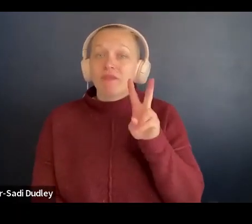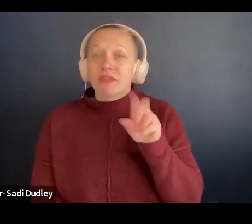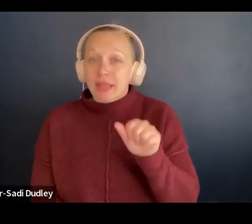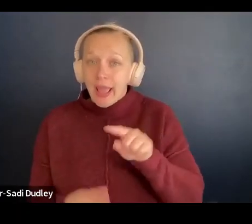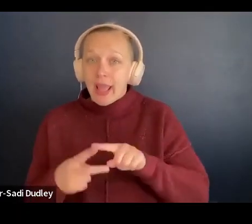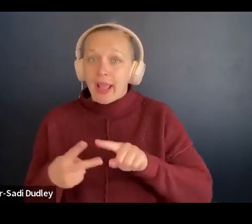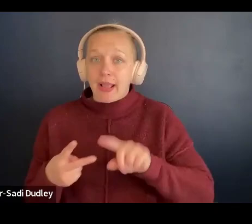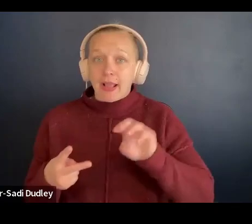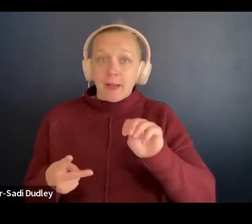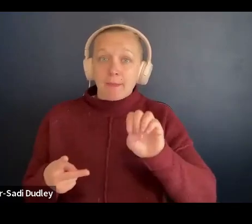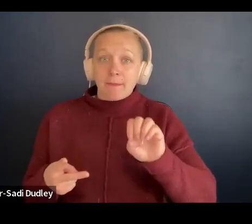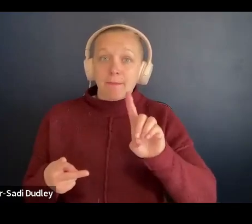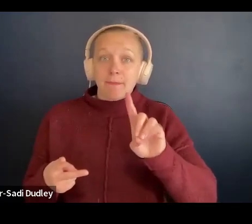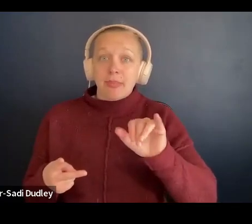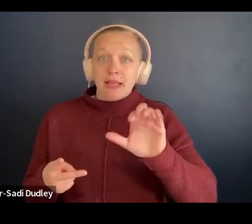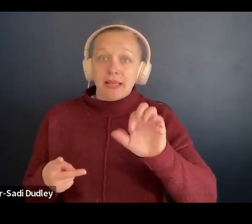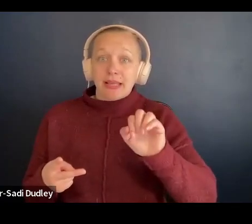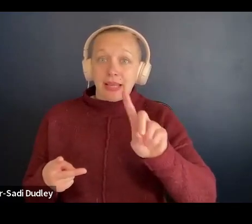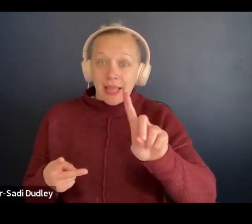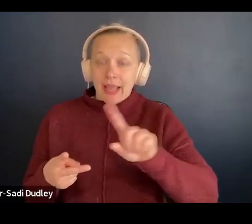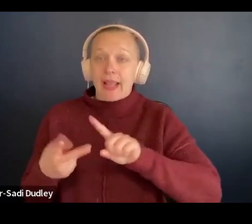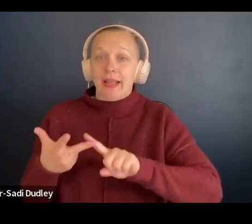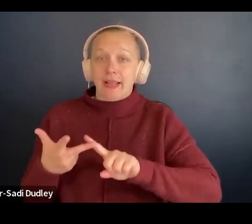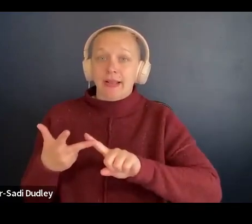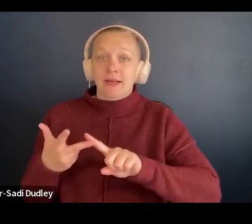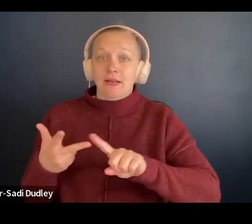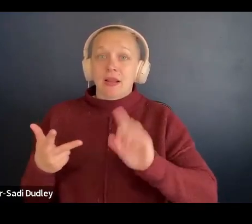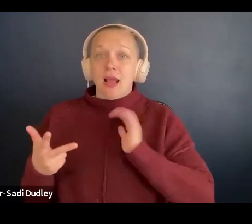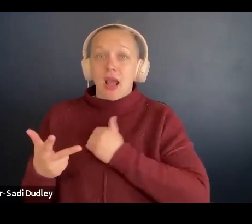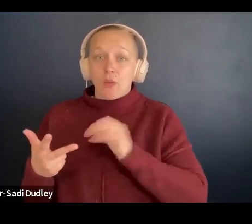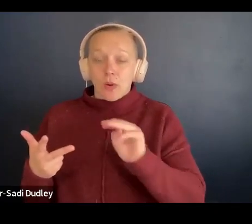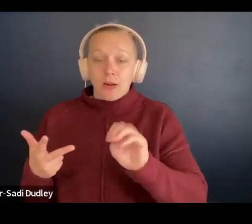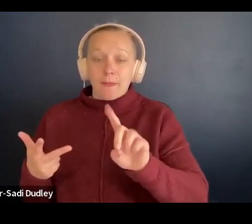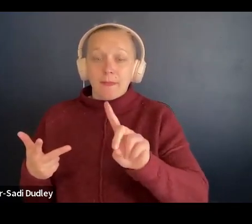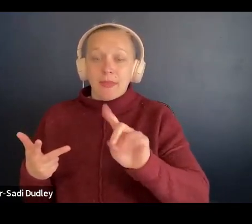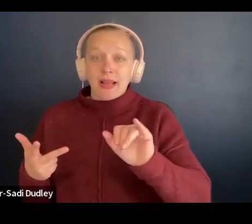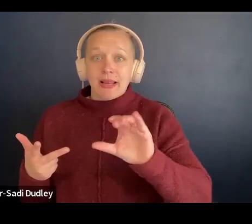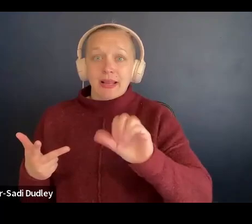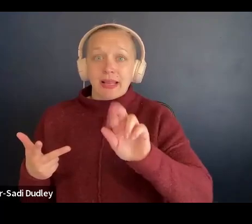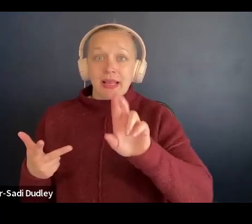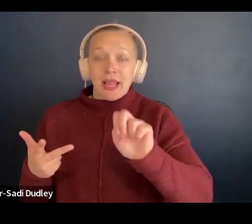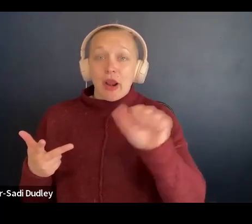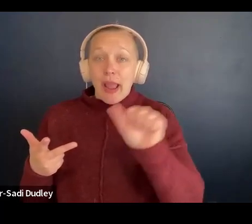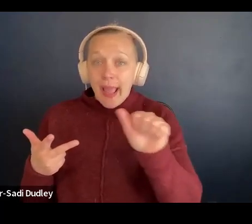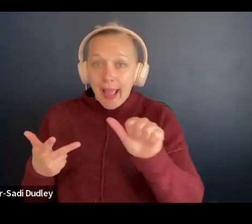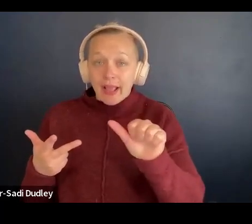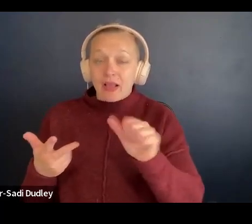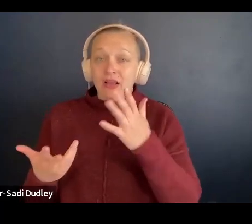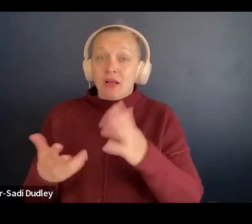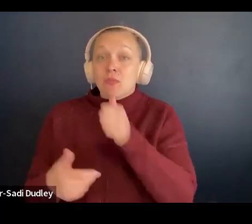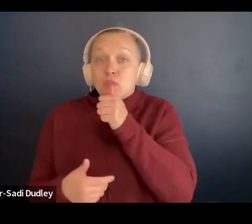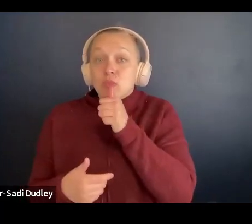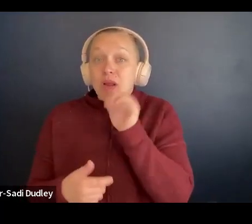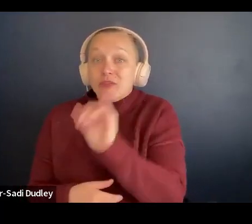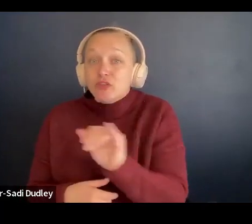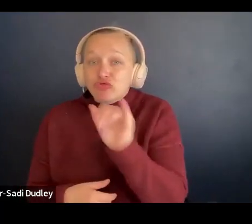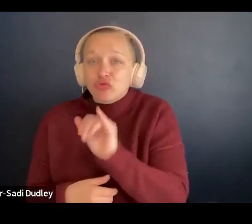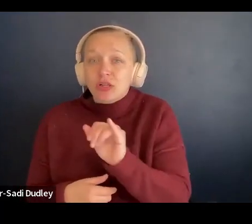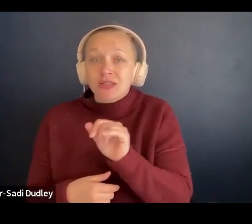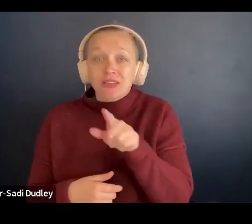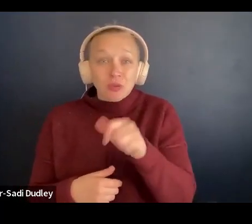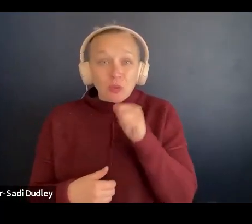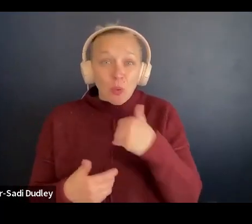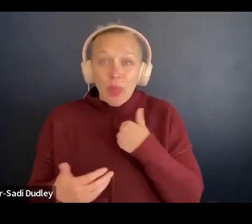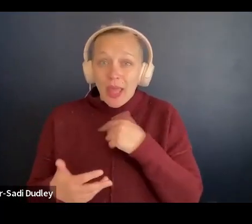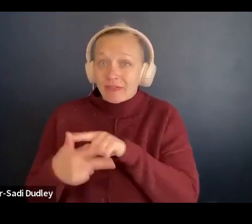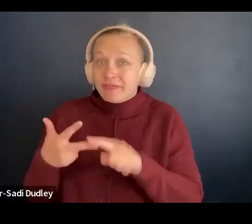by Medicaid, by private insurance. And if you don't have any of those things, if you don't have insurance or Medicare, Medicaid, find a hospice